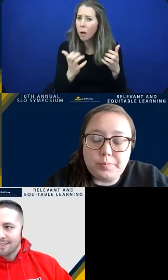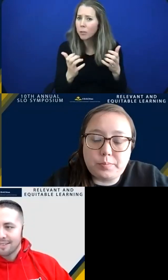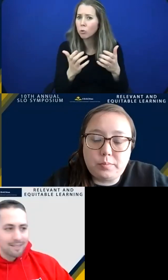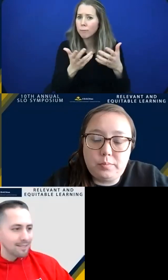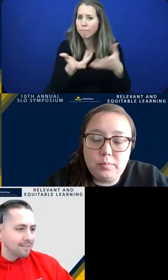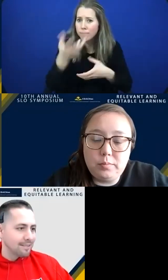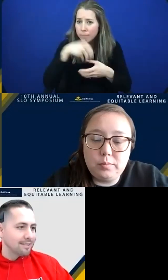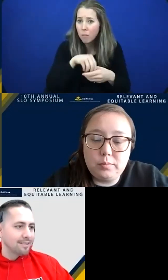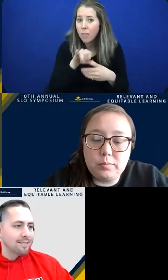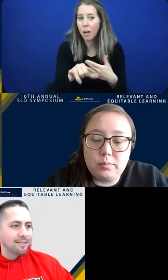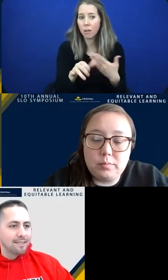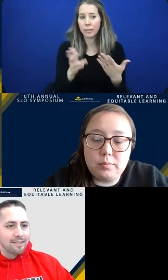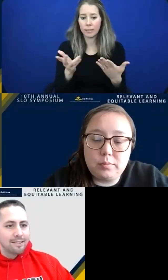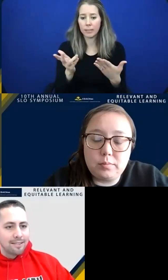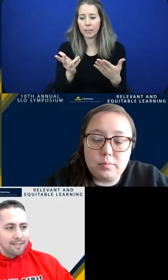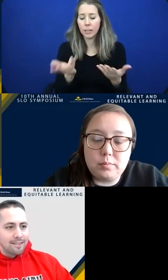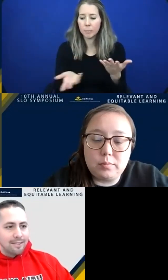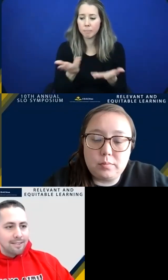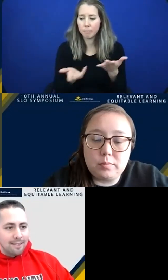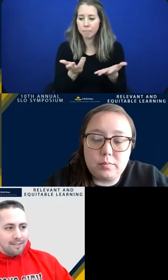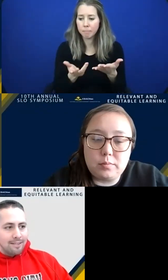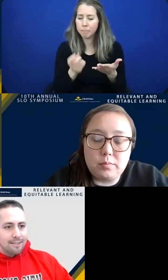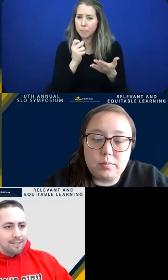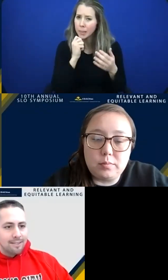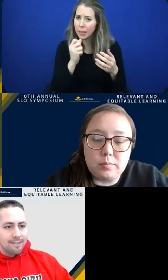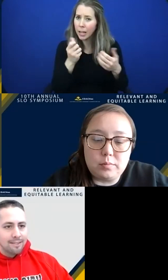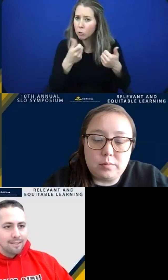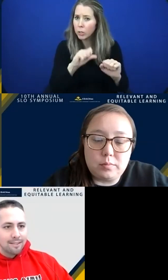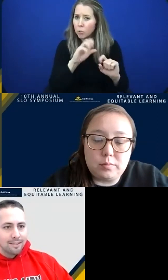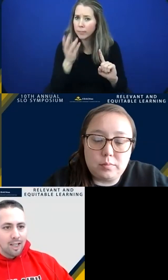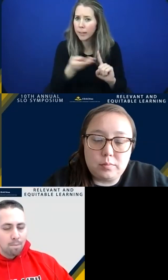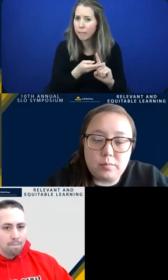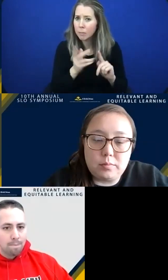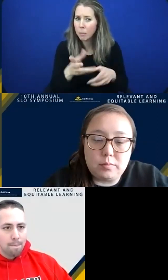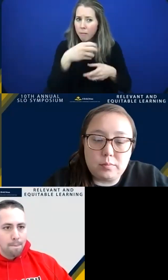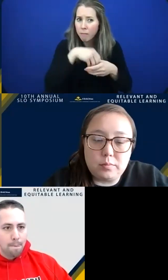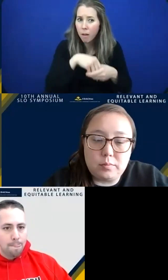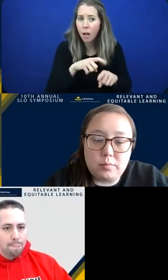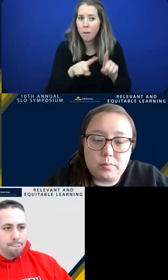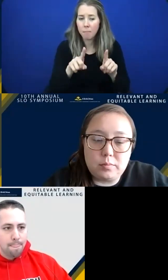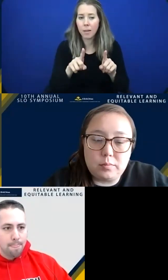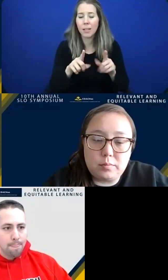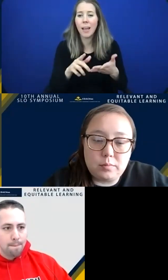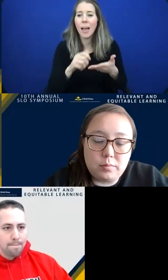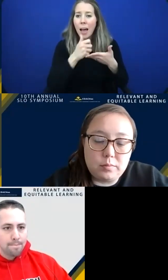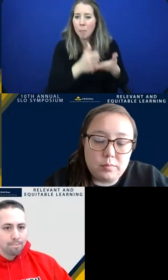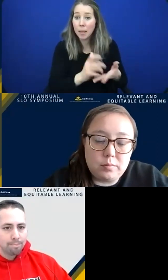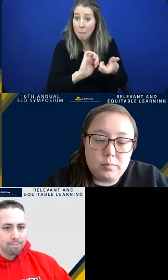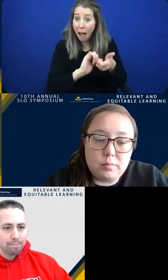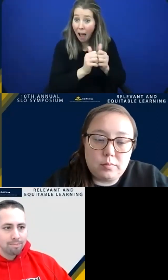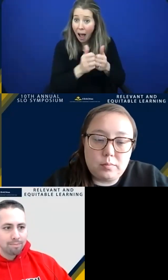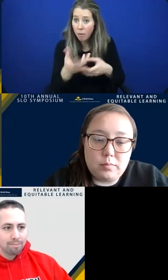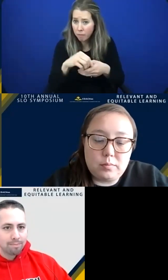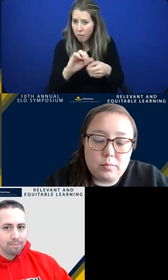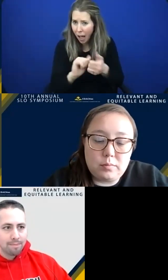more it's less about trying to convince people to engage, but instead helping inform them how to engage. And so